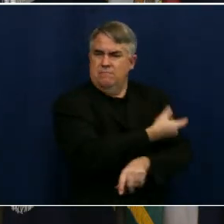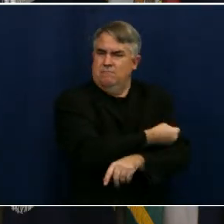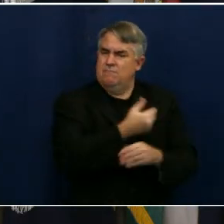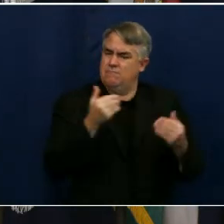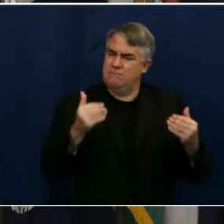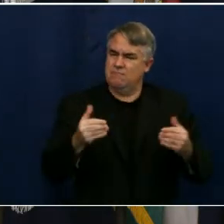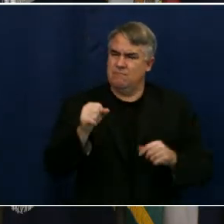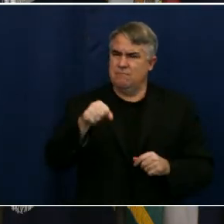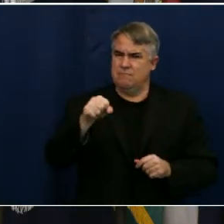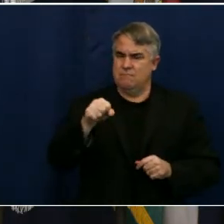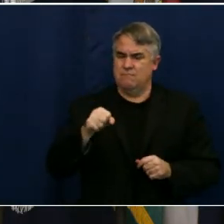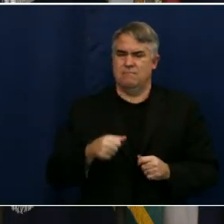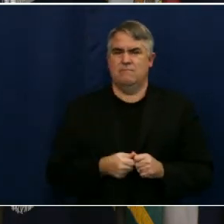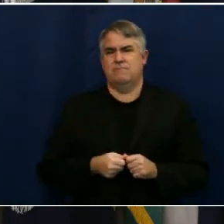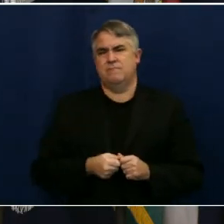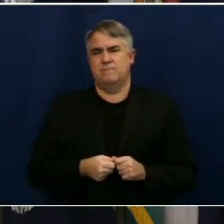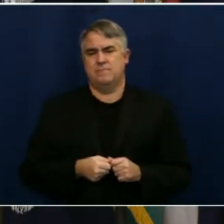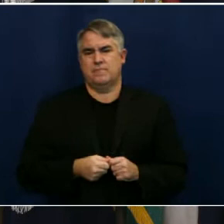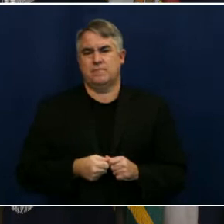COVID-19 virus.